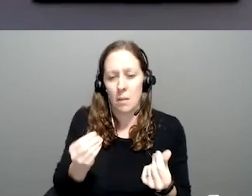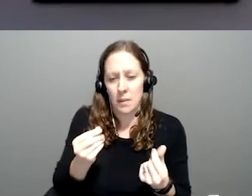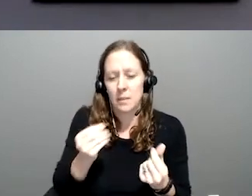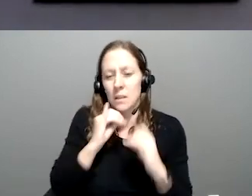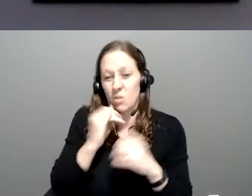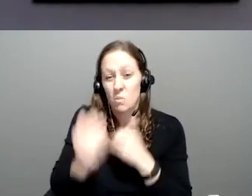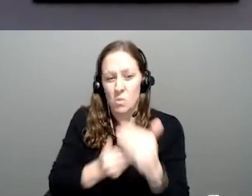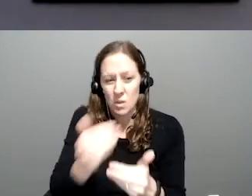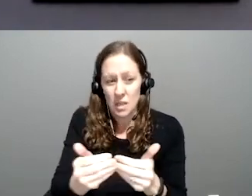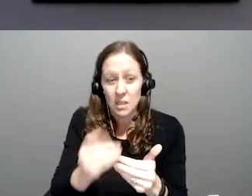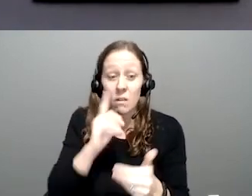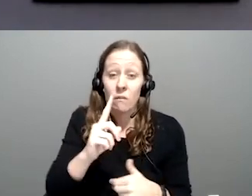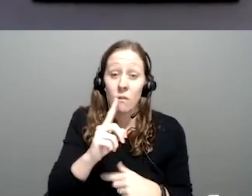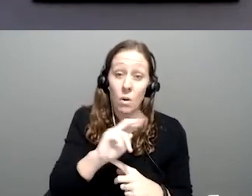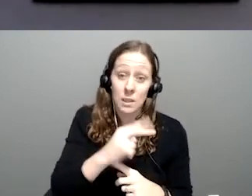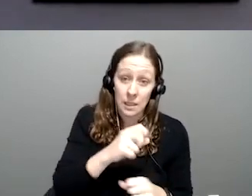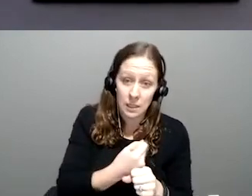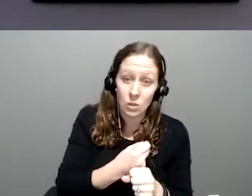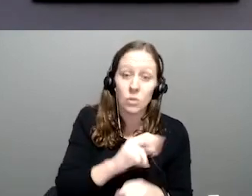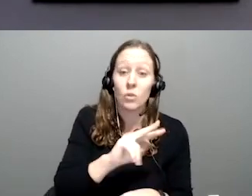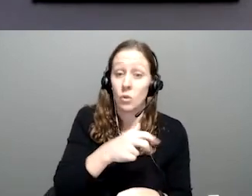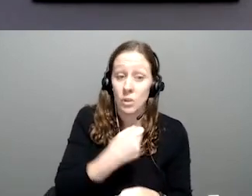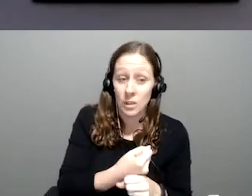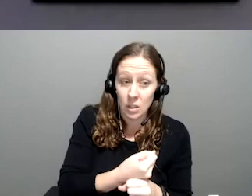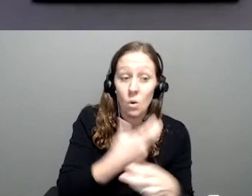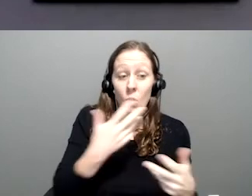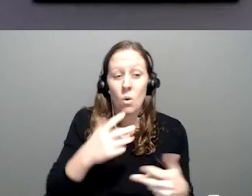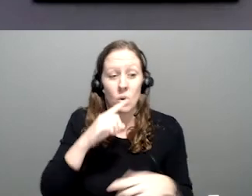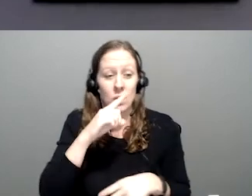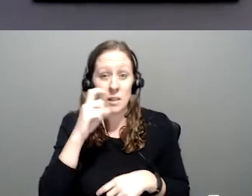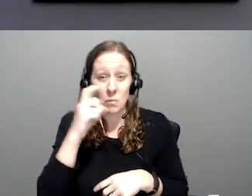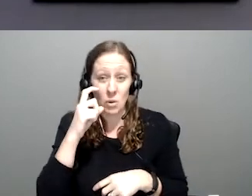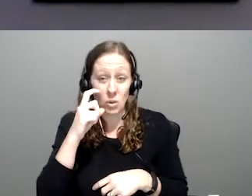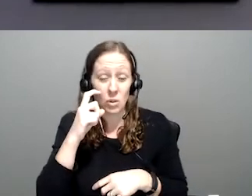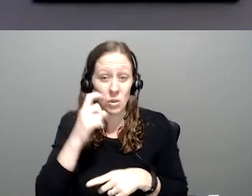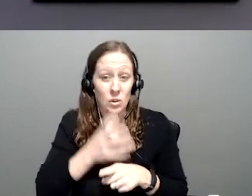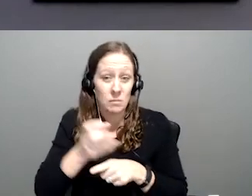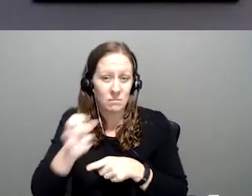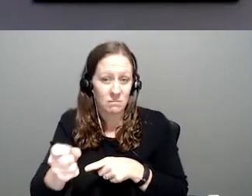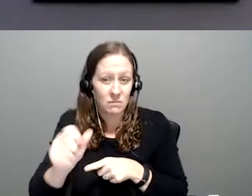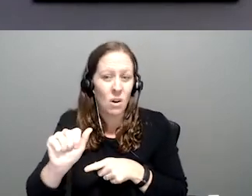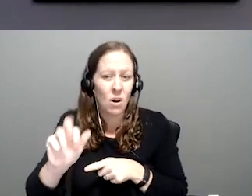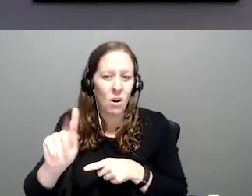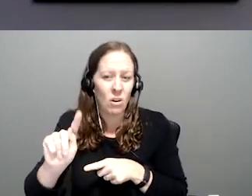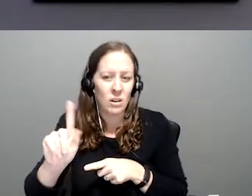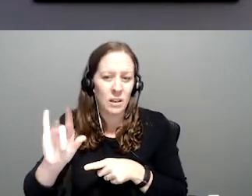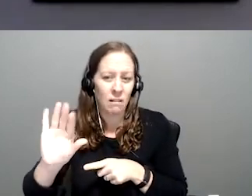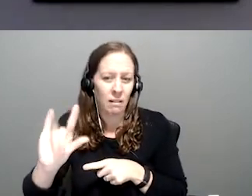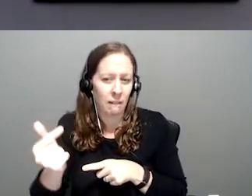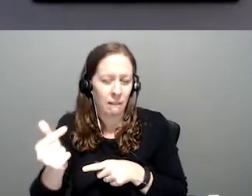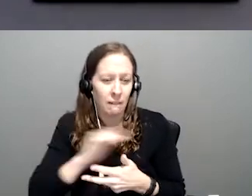both 2L and 3L for our summer position and articling, and how they would be able